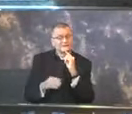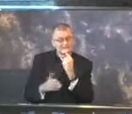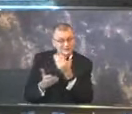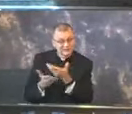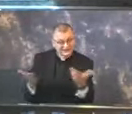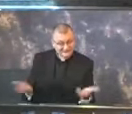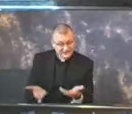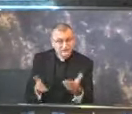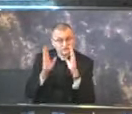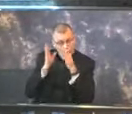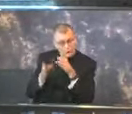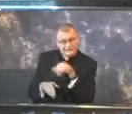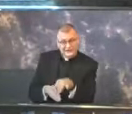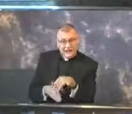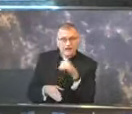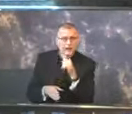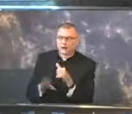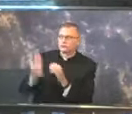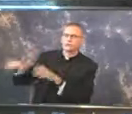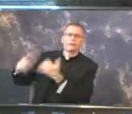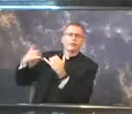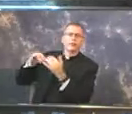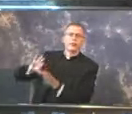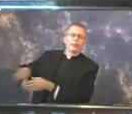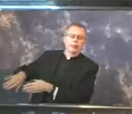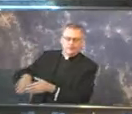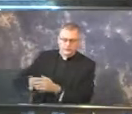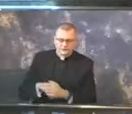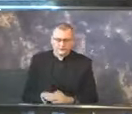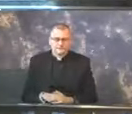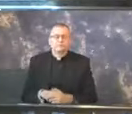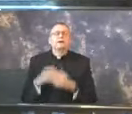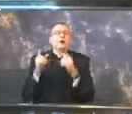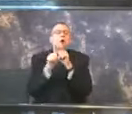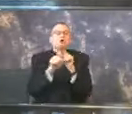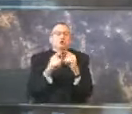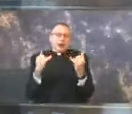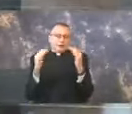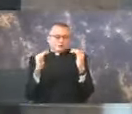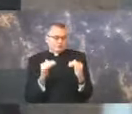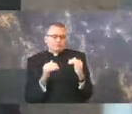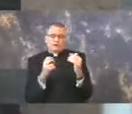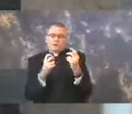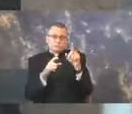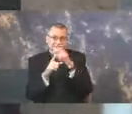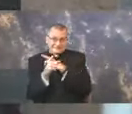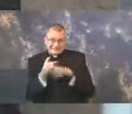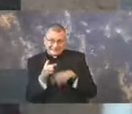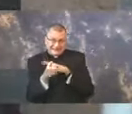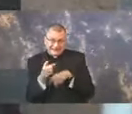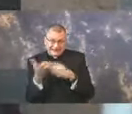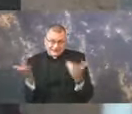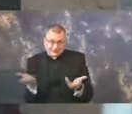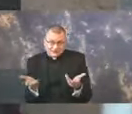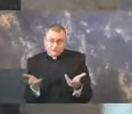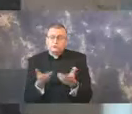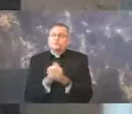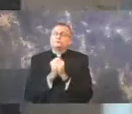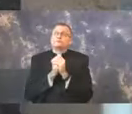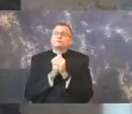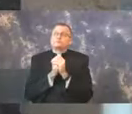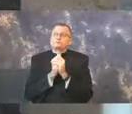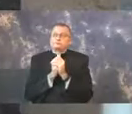For you also, my brother deacons, you have your own task at this moment in sorrow and in renewal of the church.